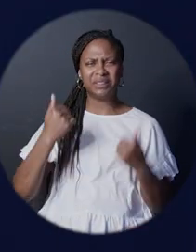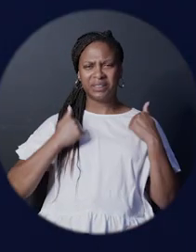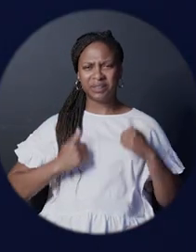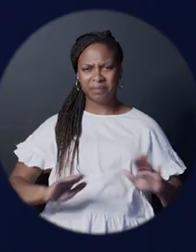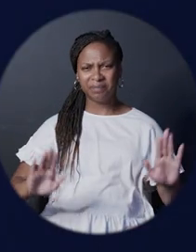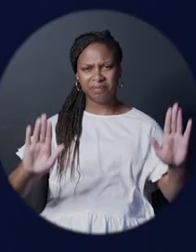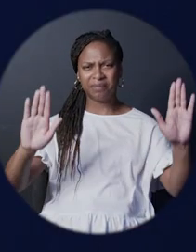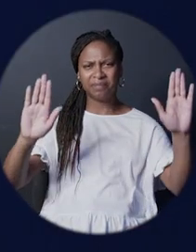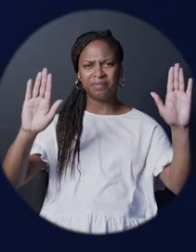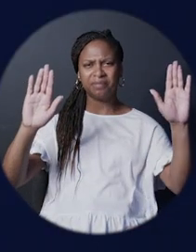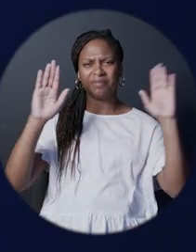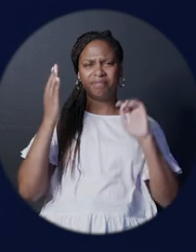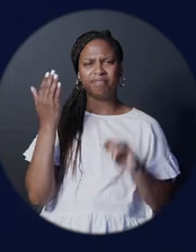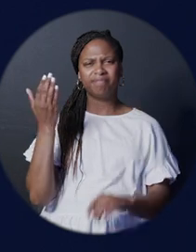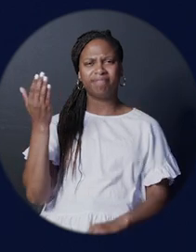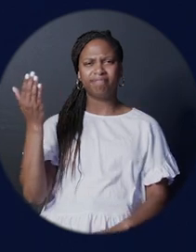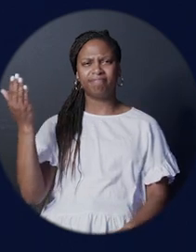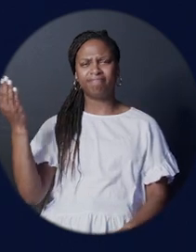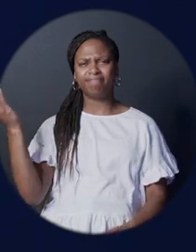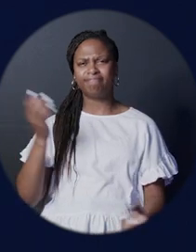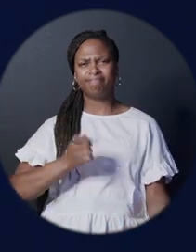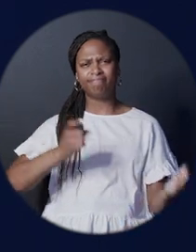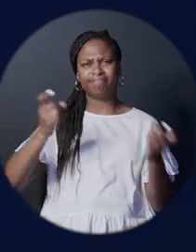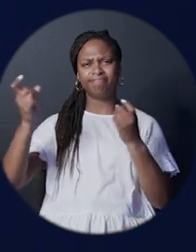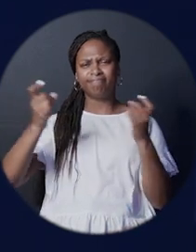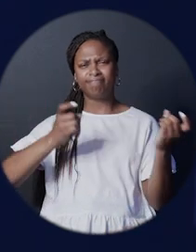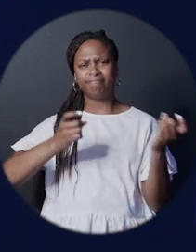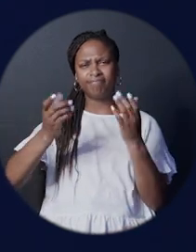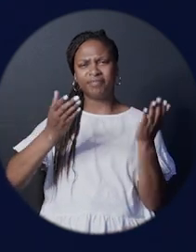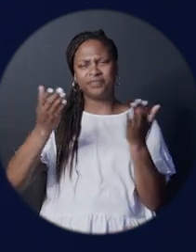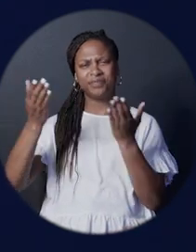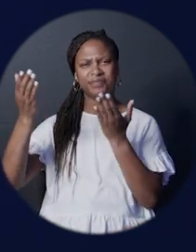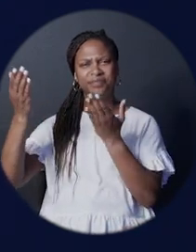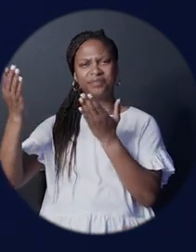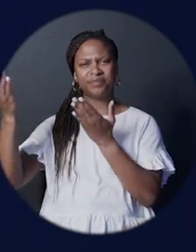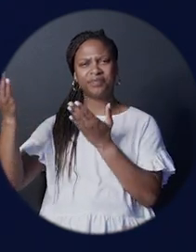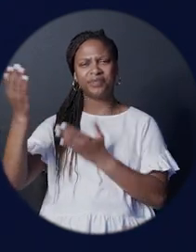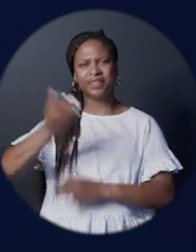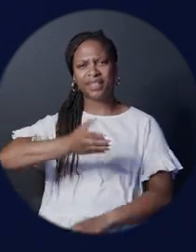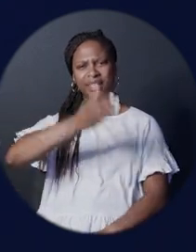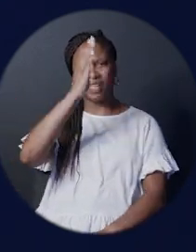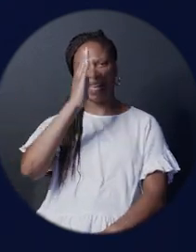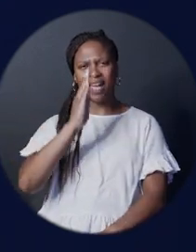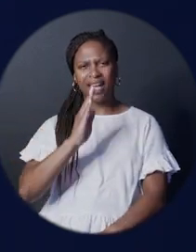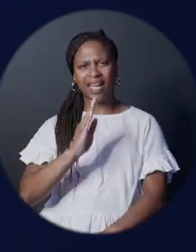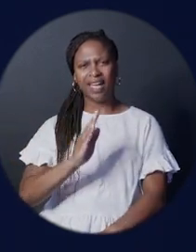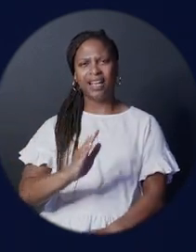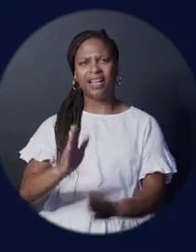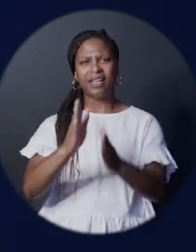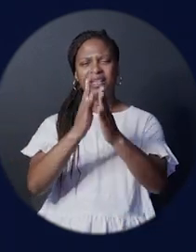He'll never give up on you. Give it to him.